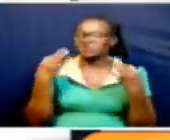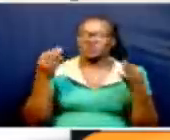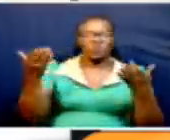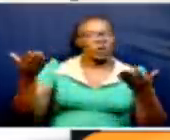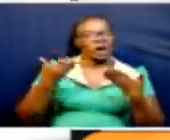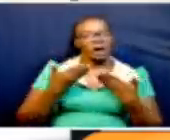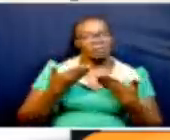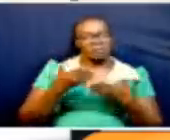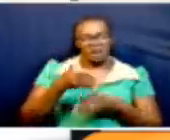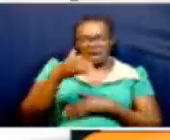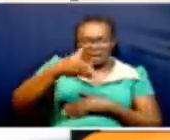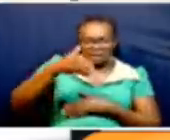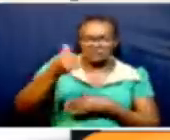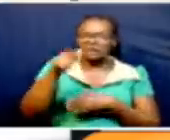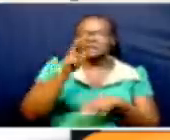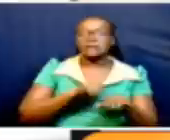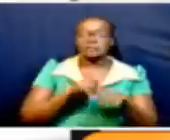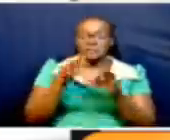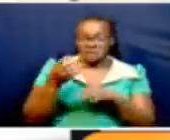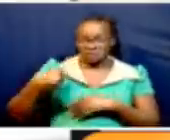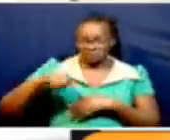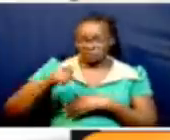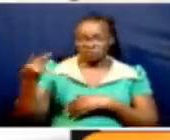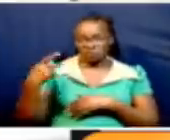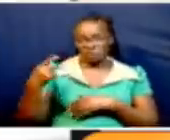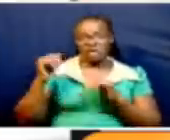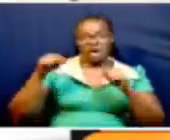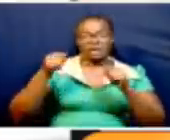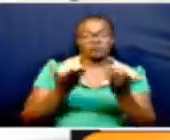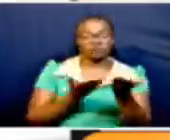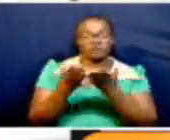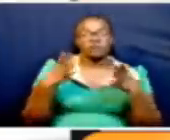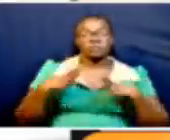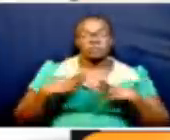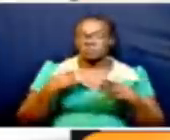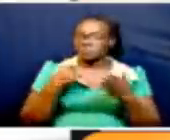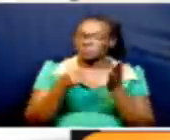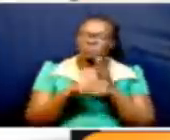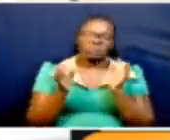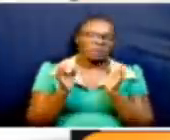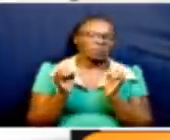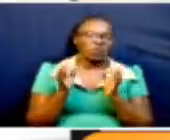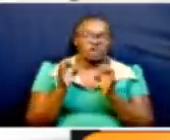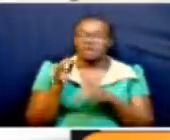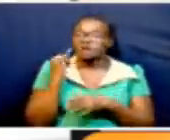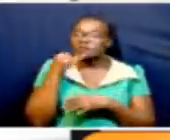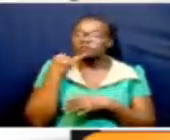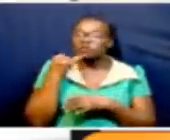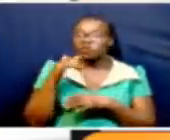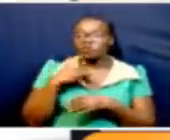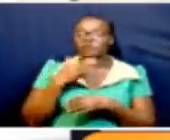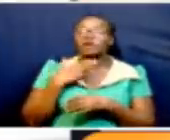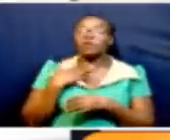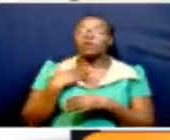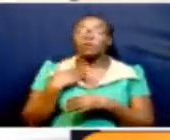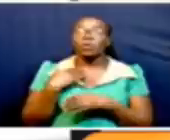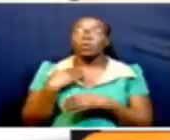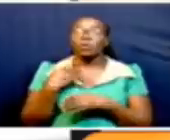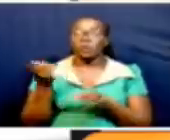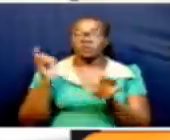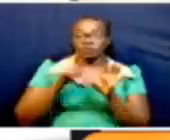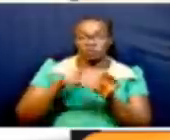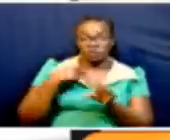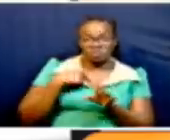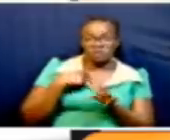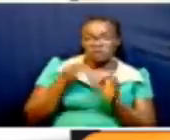anytime, as long as we agree that we are going to serve the people. So I don't have a problem with handshake. If he feels that he doesn't want to shake hands with Muhammad